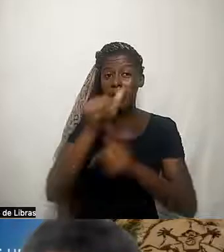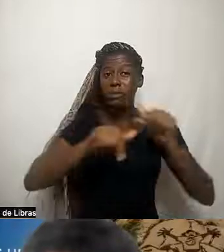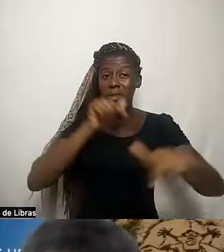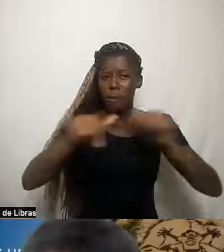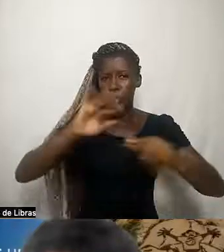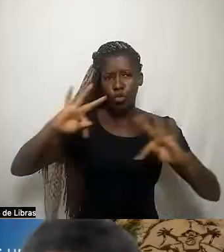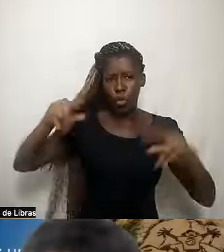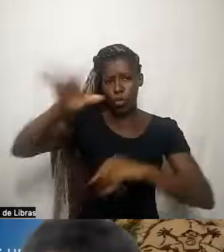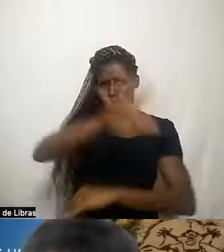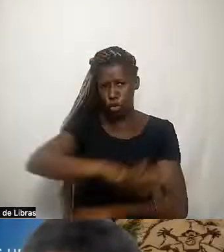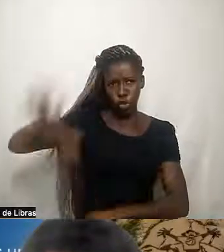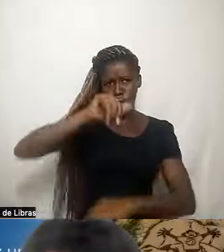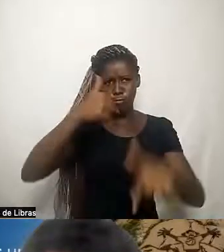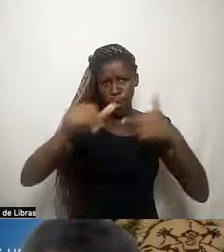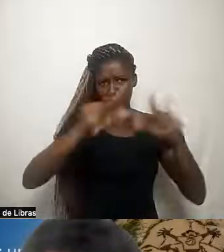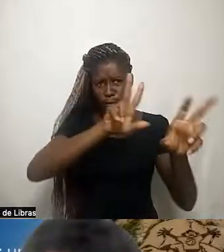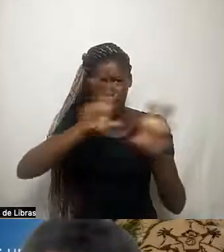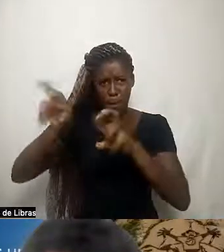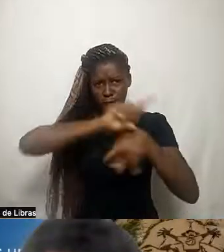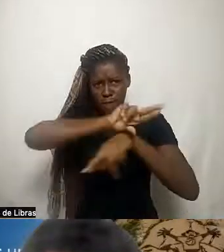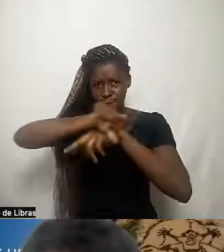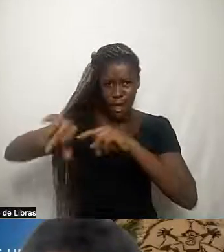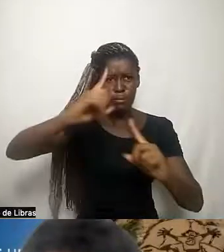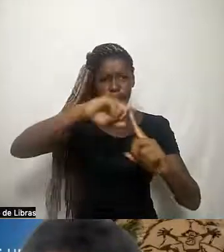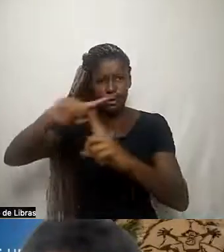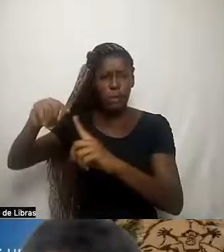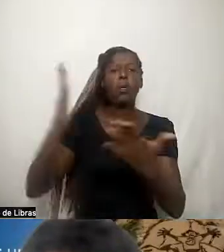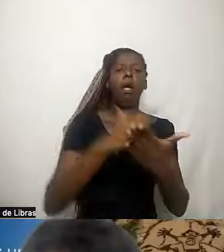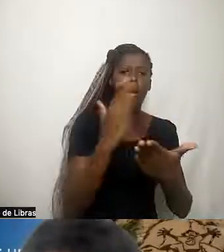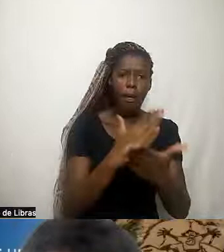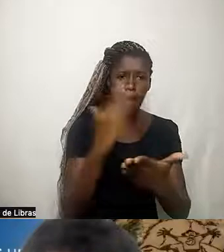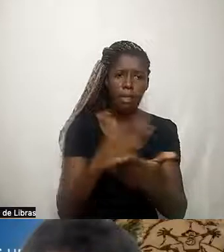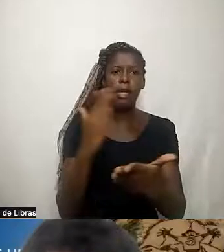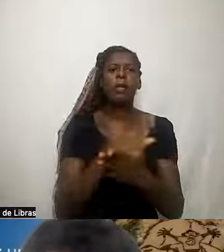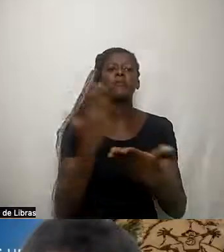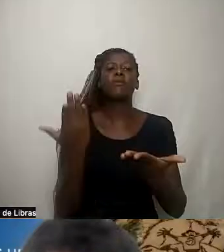were published, scientific papers were published in articles and books,